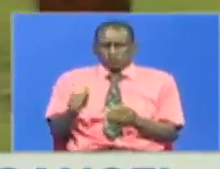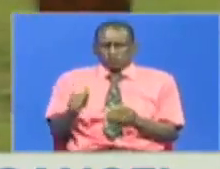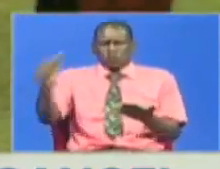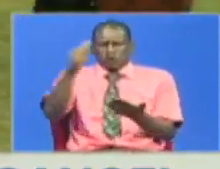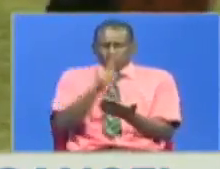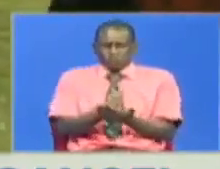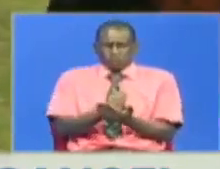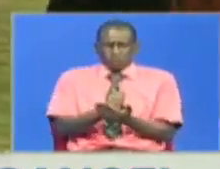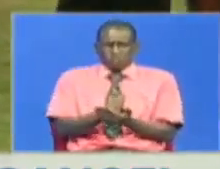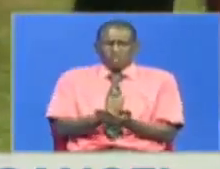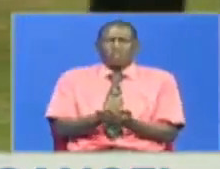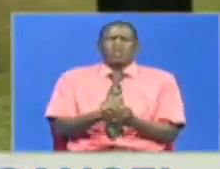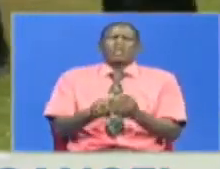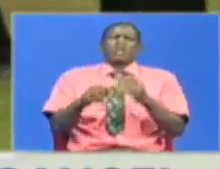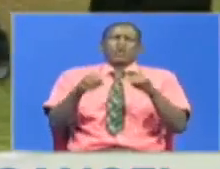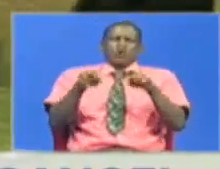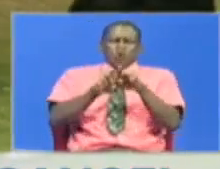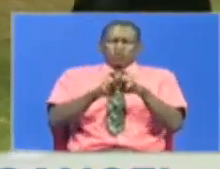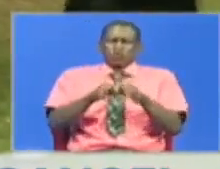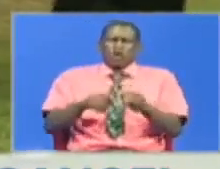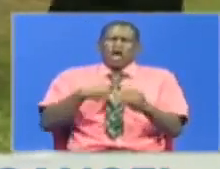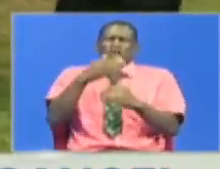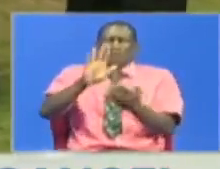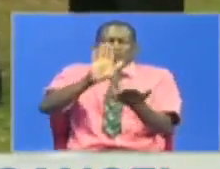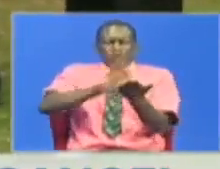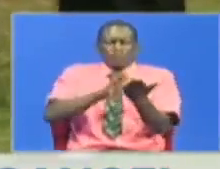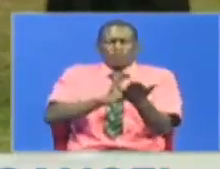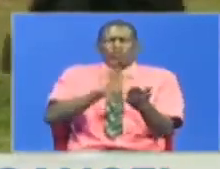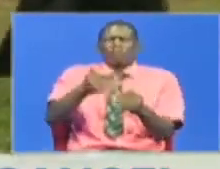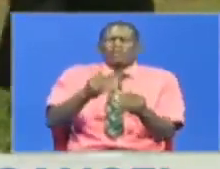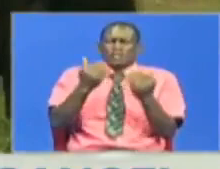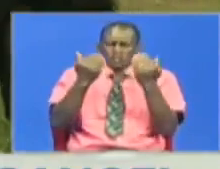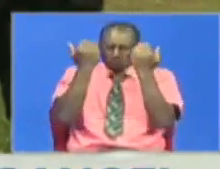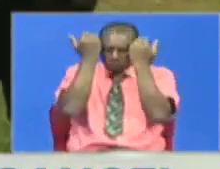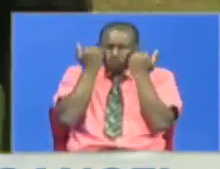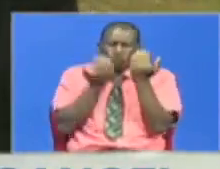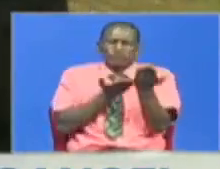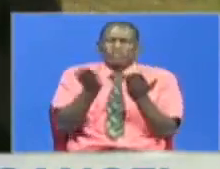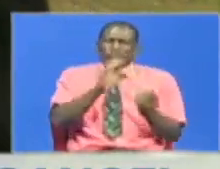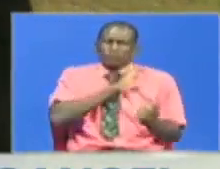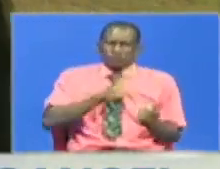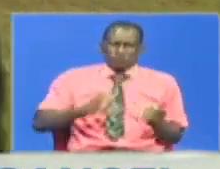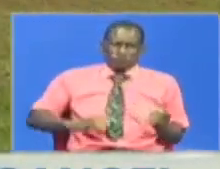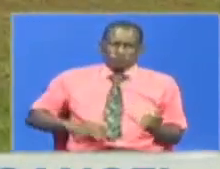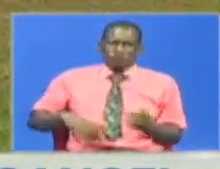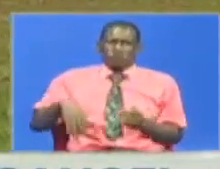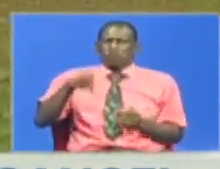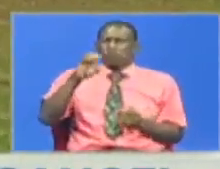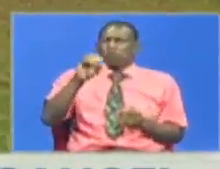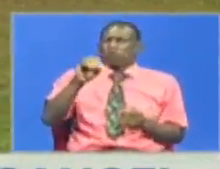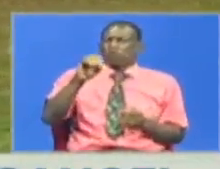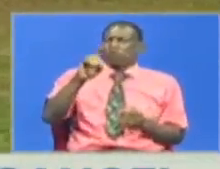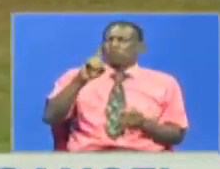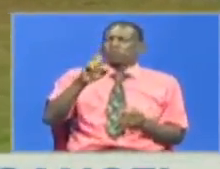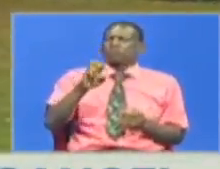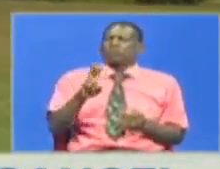appoint despite being recommended by the Judicial Service Commission. Vincent Odur, NTV.